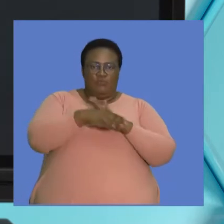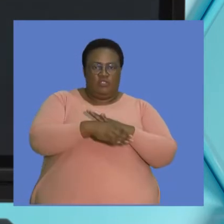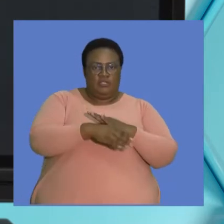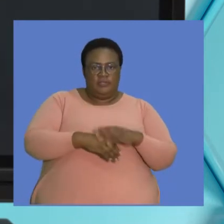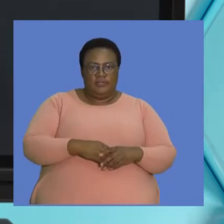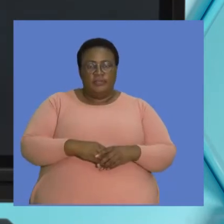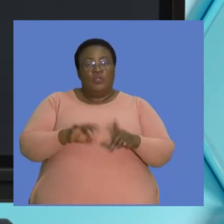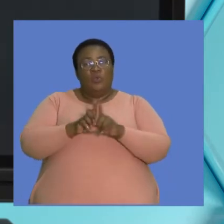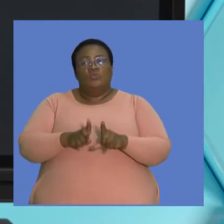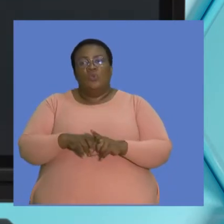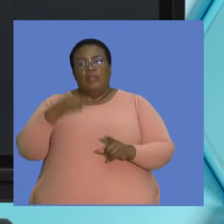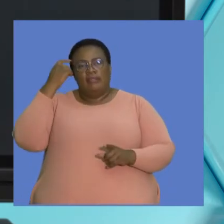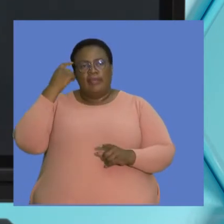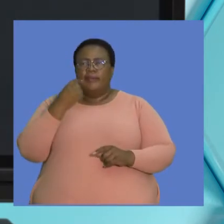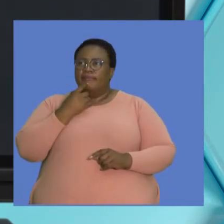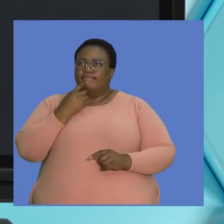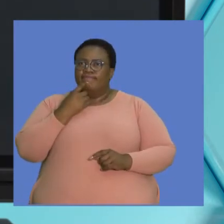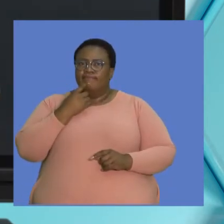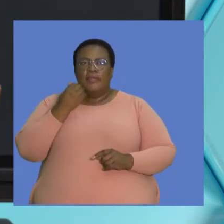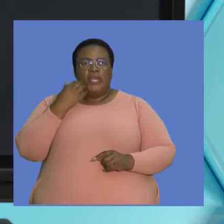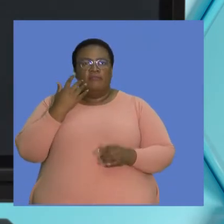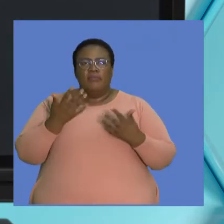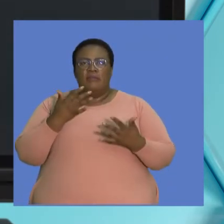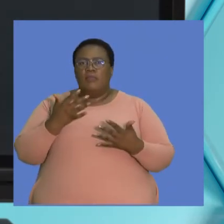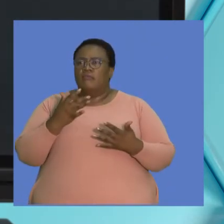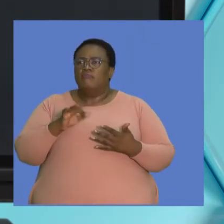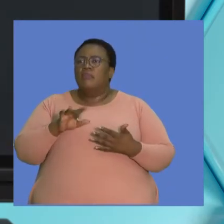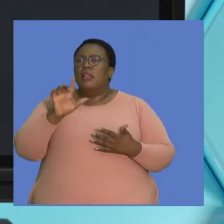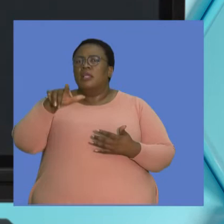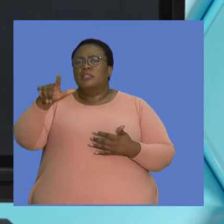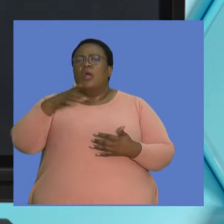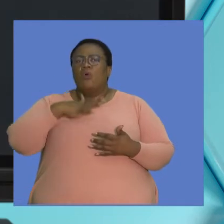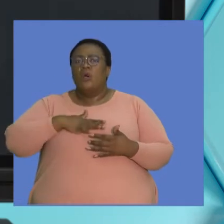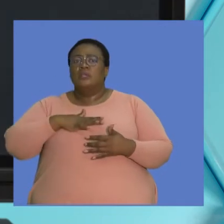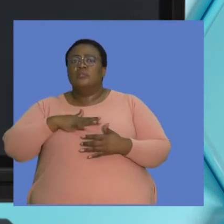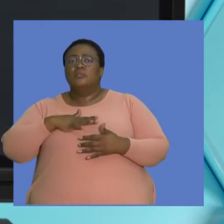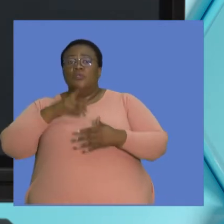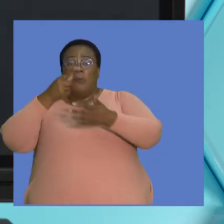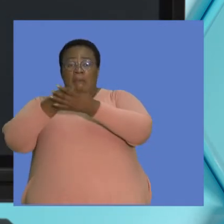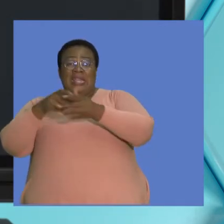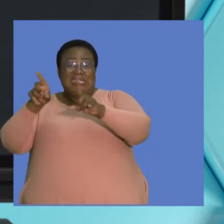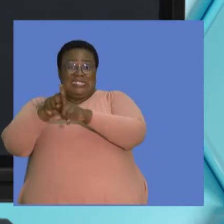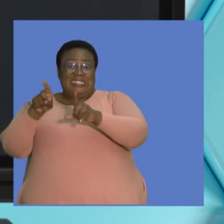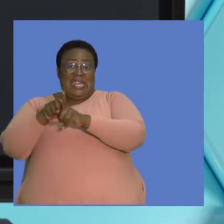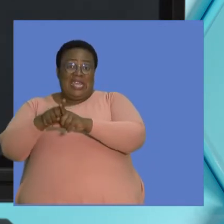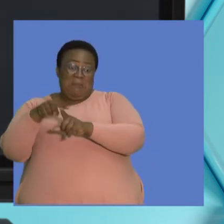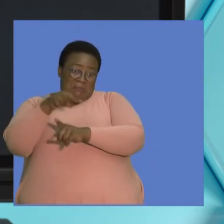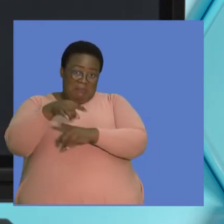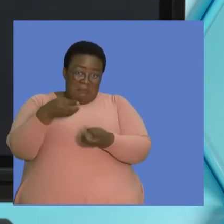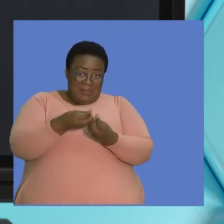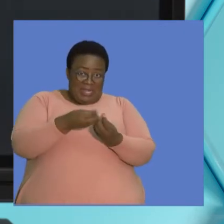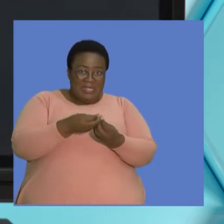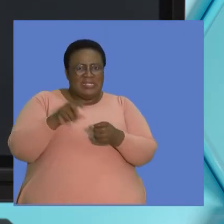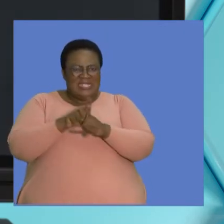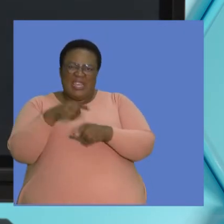depreciation. Also, you need to think about, if I then want to buy the very same thing that I have the same asset,